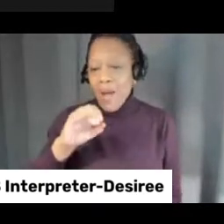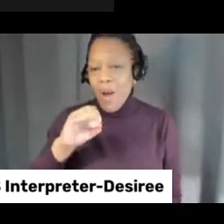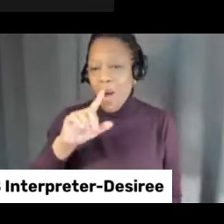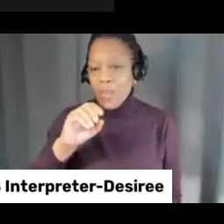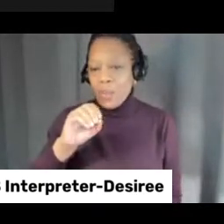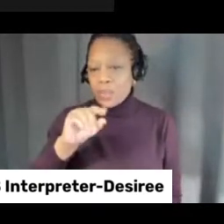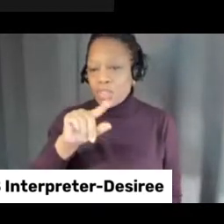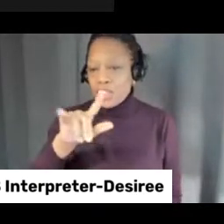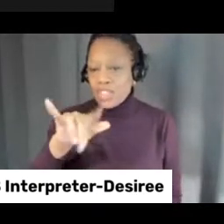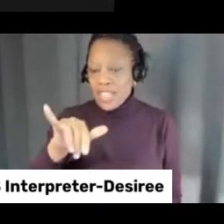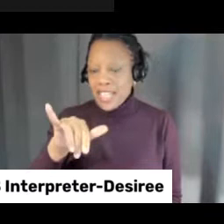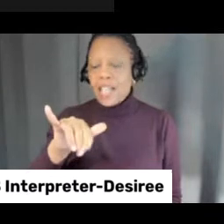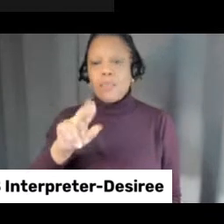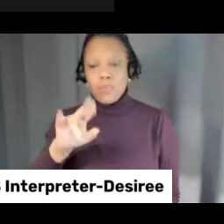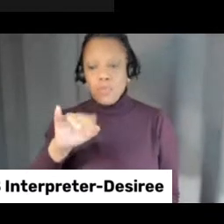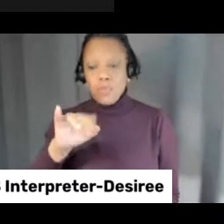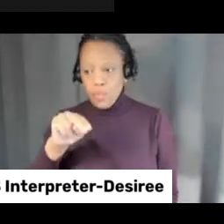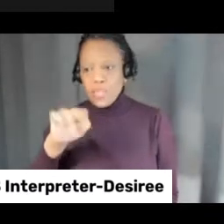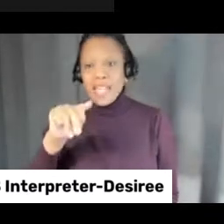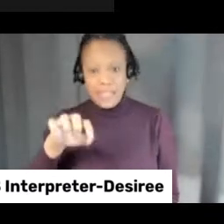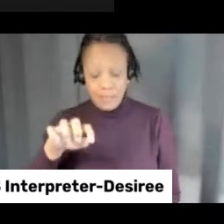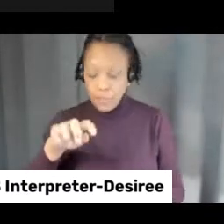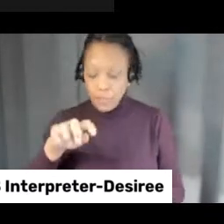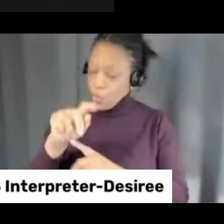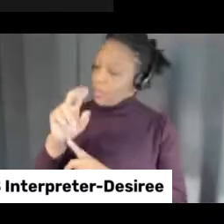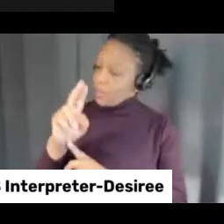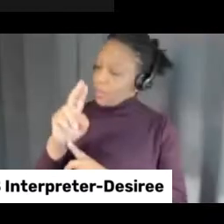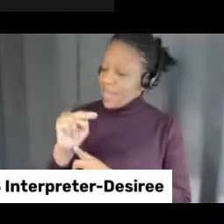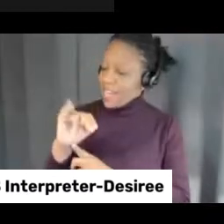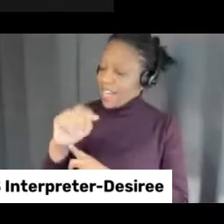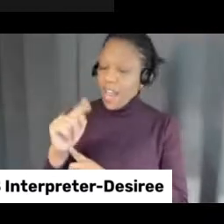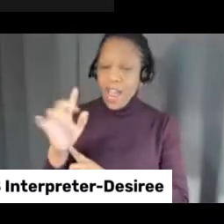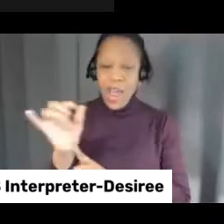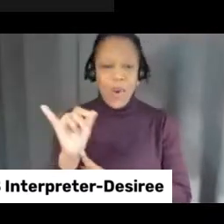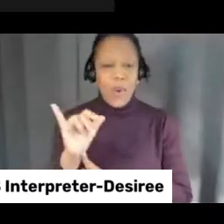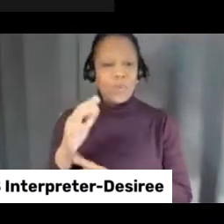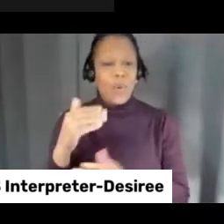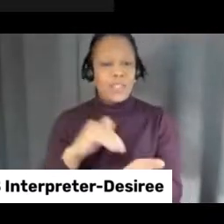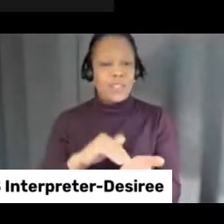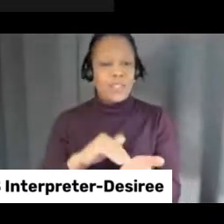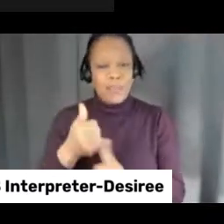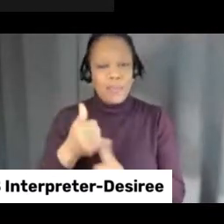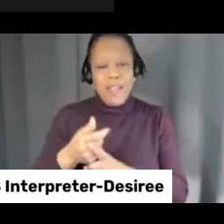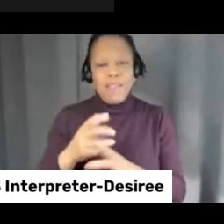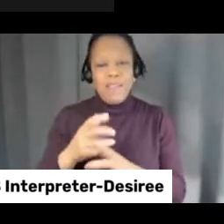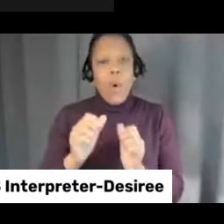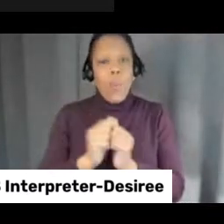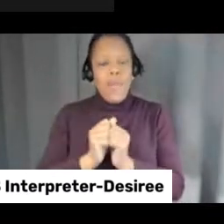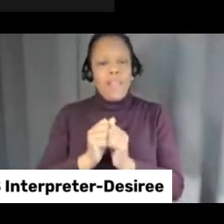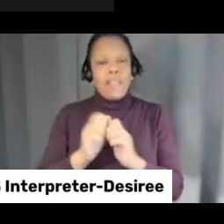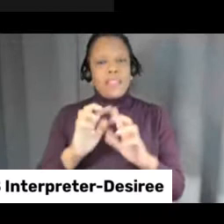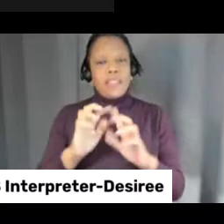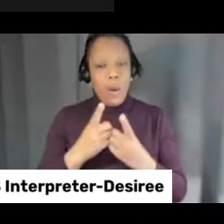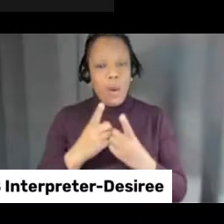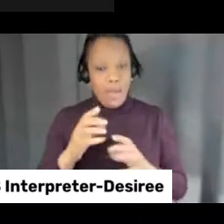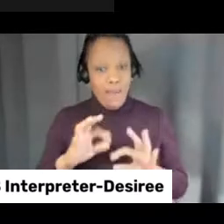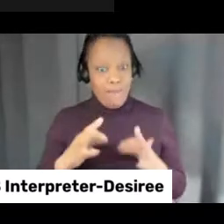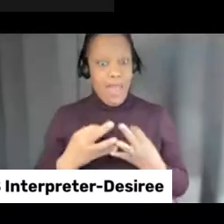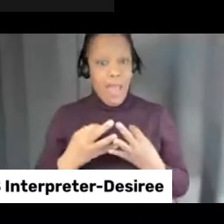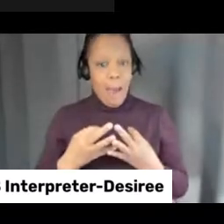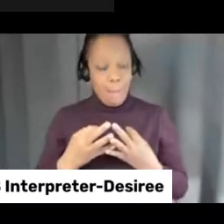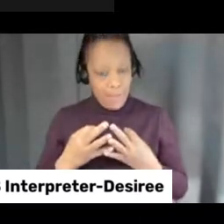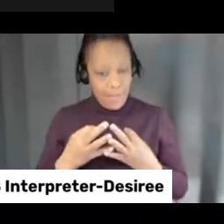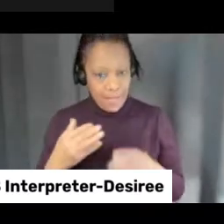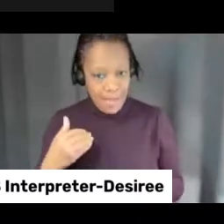units. He is also he's an attending physician with the Department of Family Medicine at Stroger Hospital.